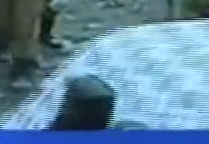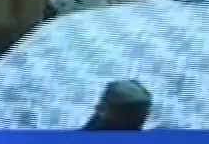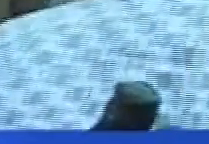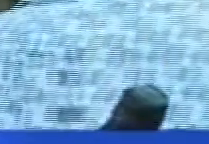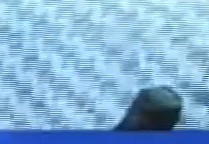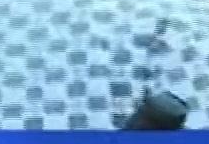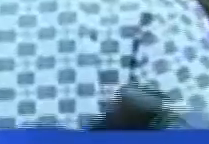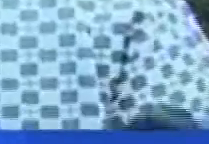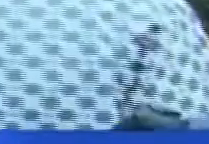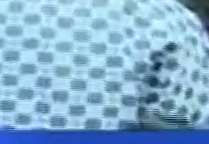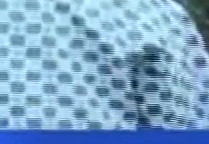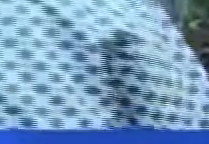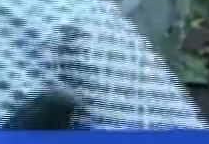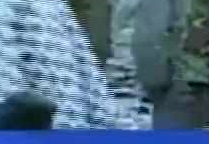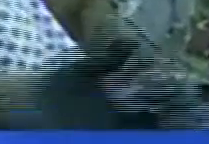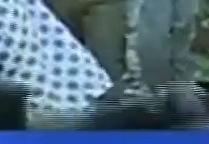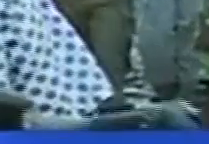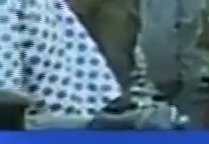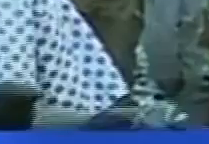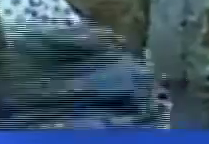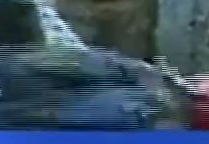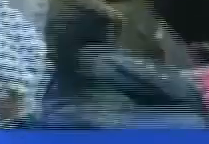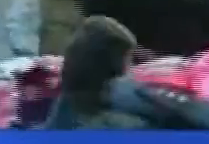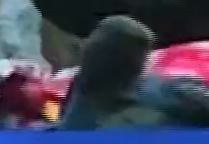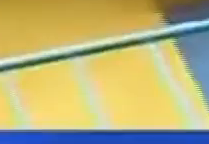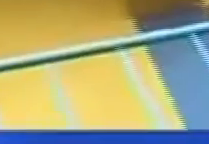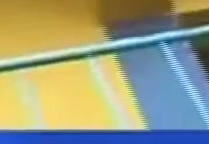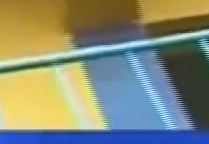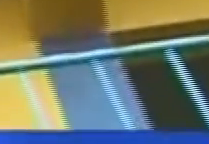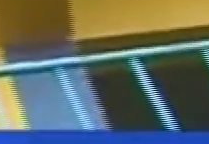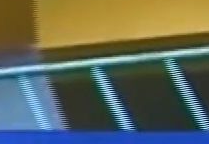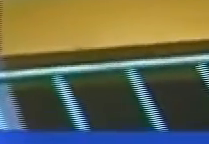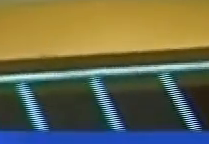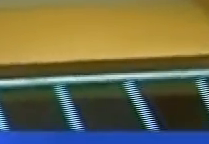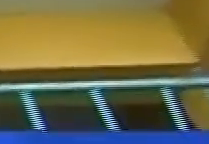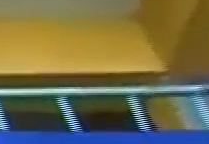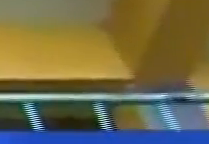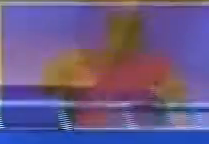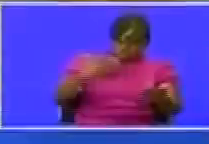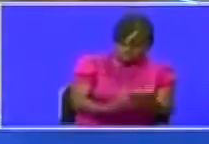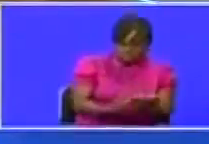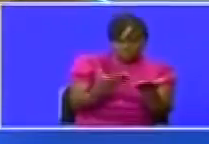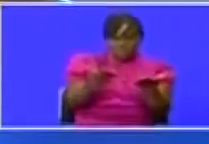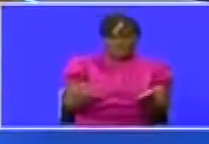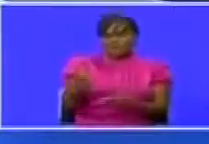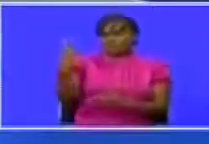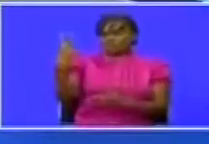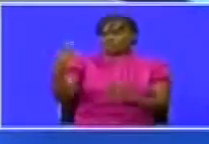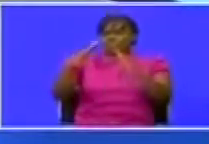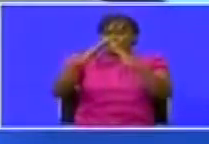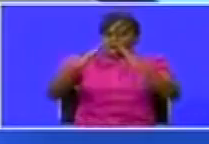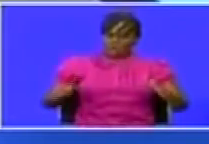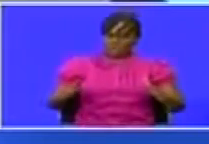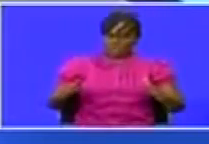niko individual assistant. Nimekuja tu kusaidia mahali naweza. Up until now, only two of the unsafe